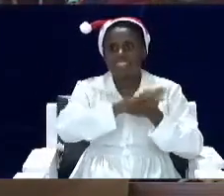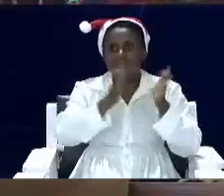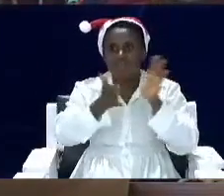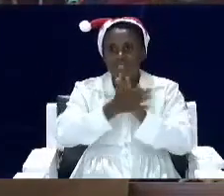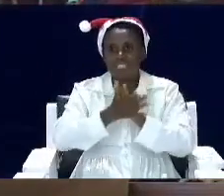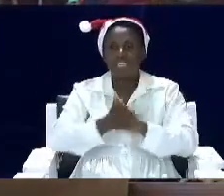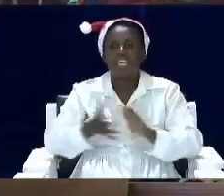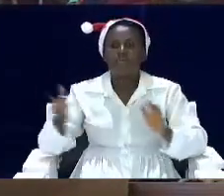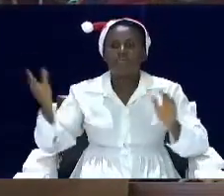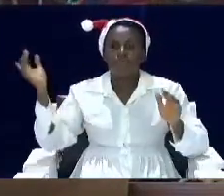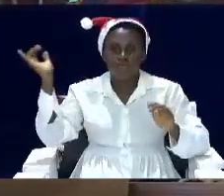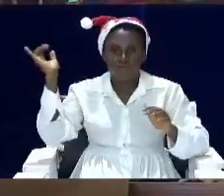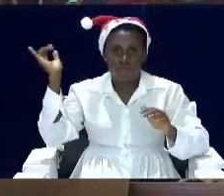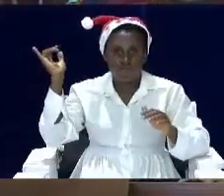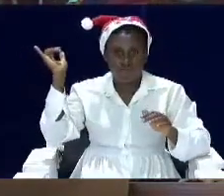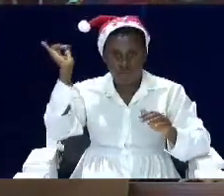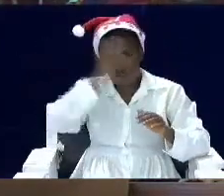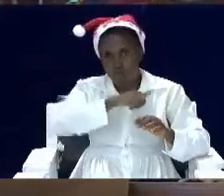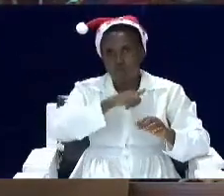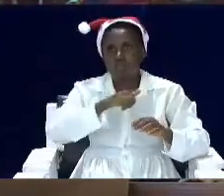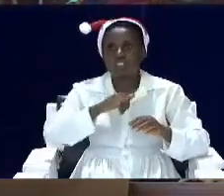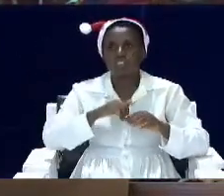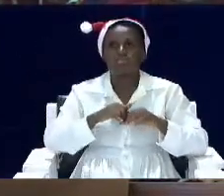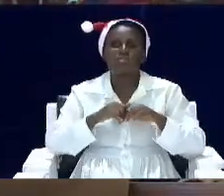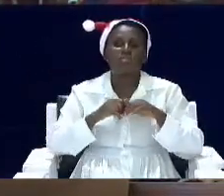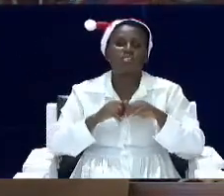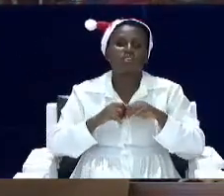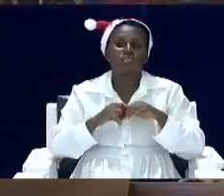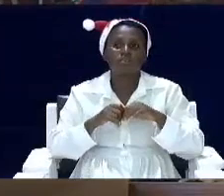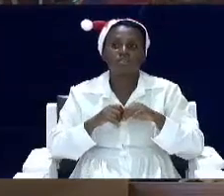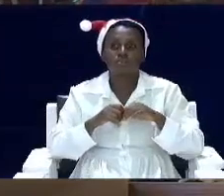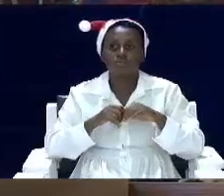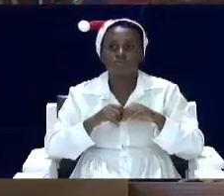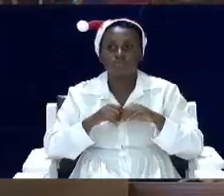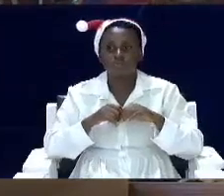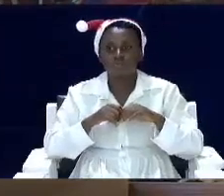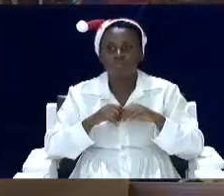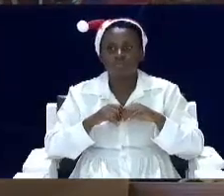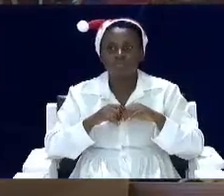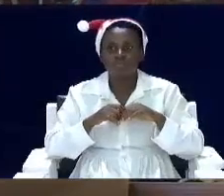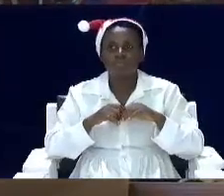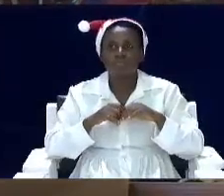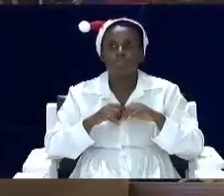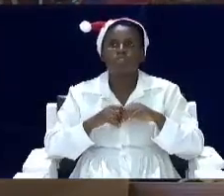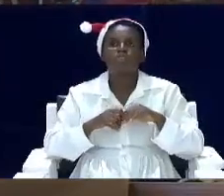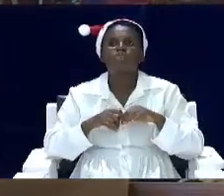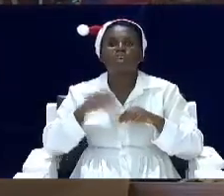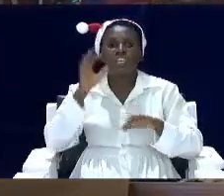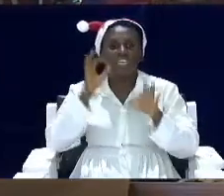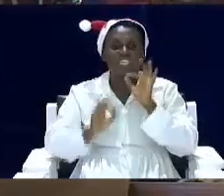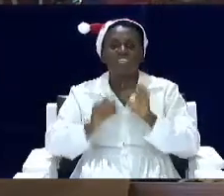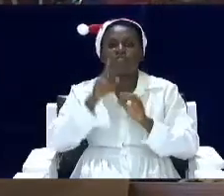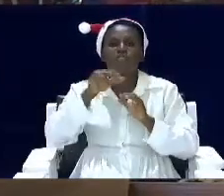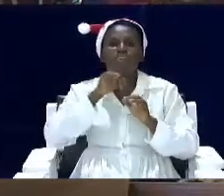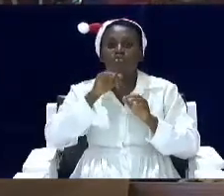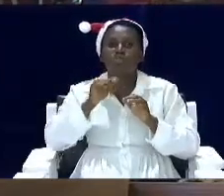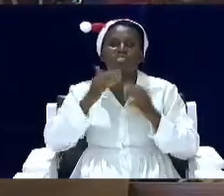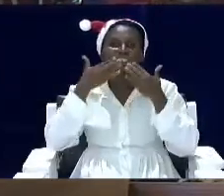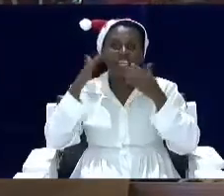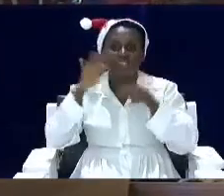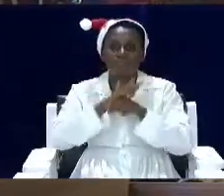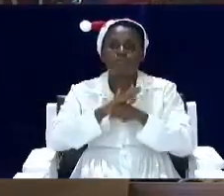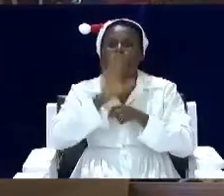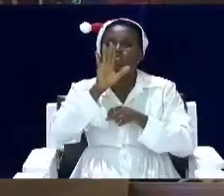they became fools. Once you drift into unthankfulness, your foolishness continues to mount. May you